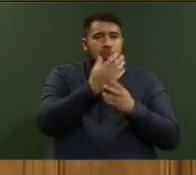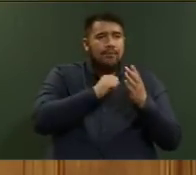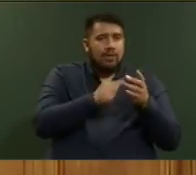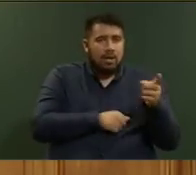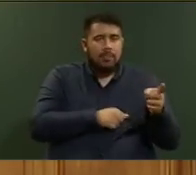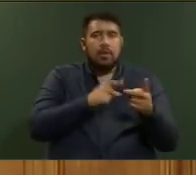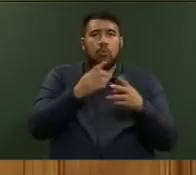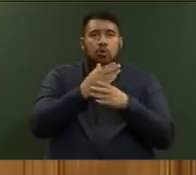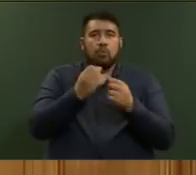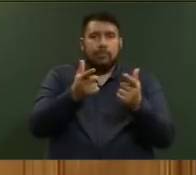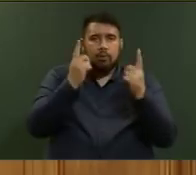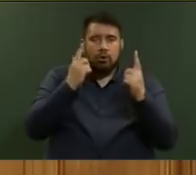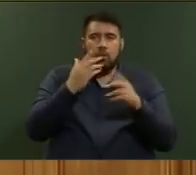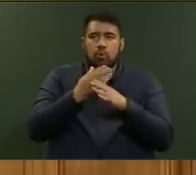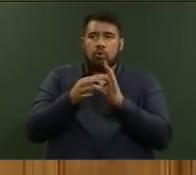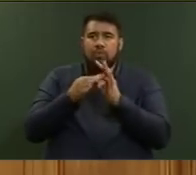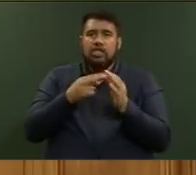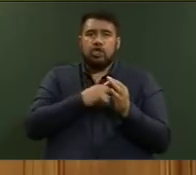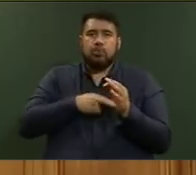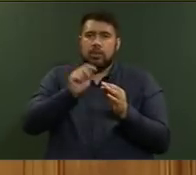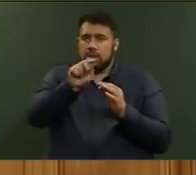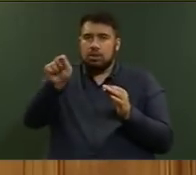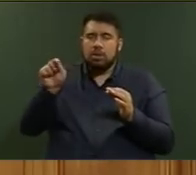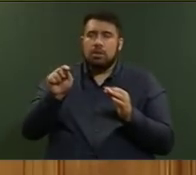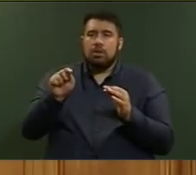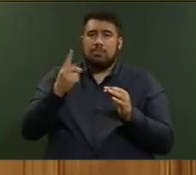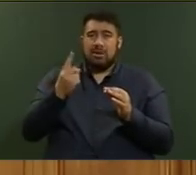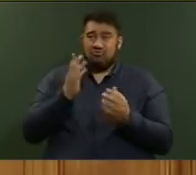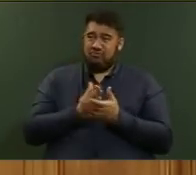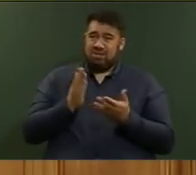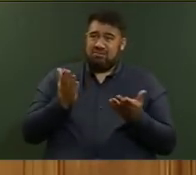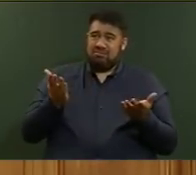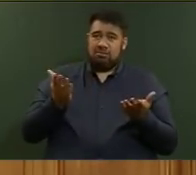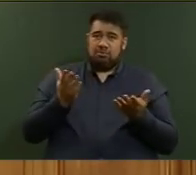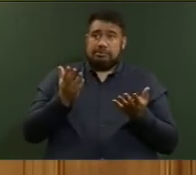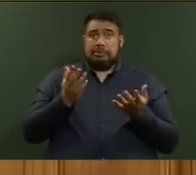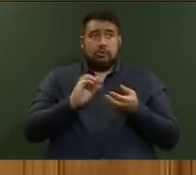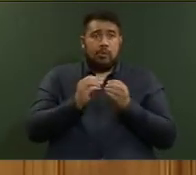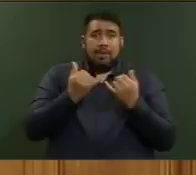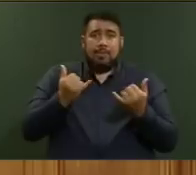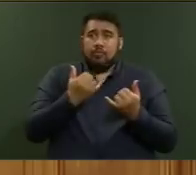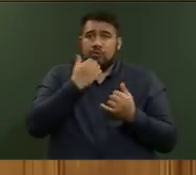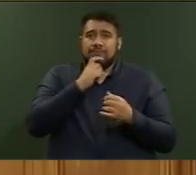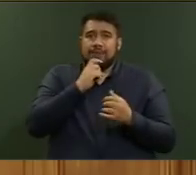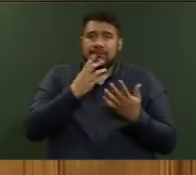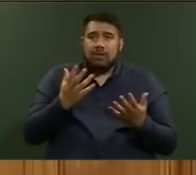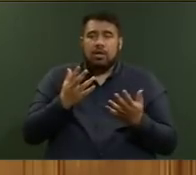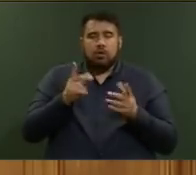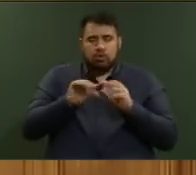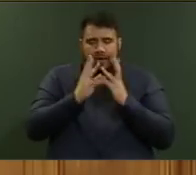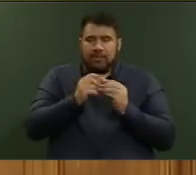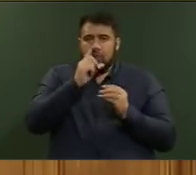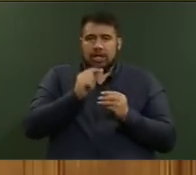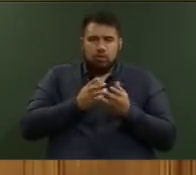with the unions. The reality is we have a bit of a crisis going on. You have to do what you have to do to get through